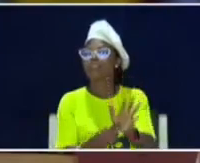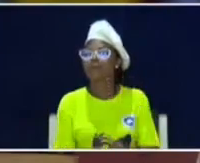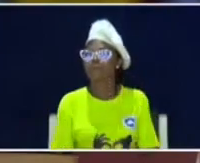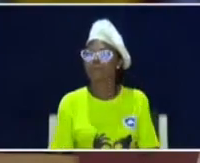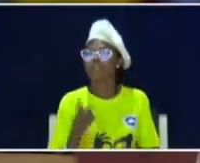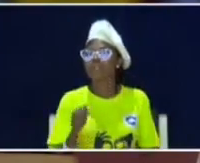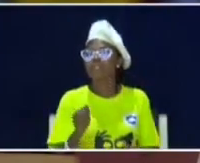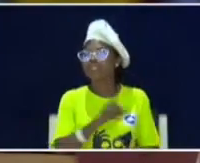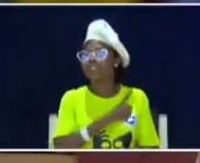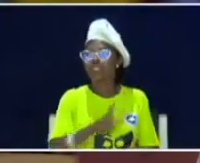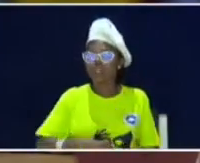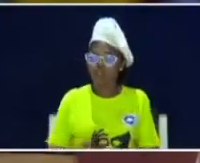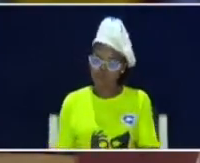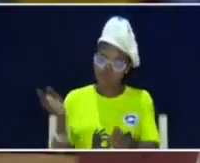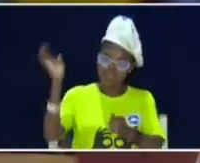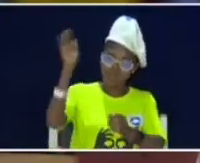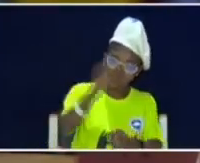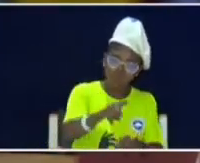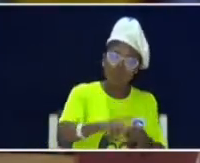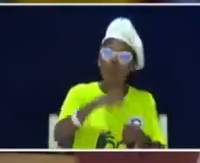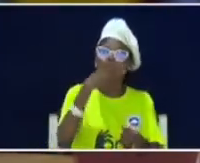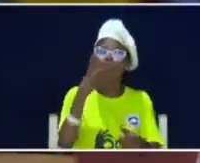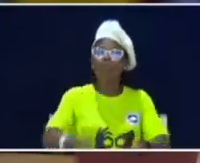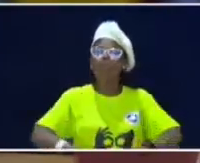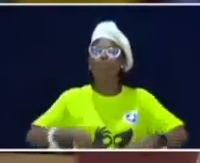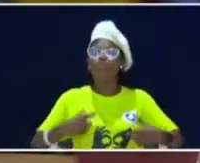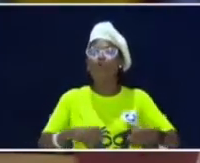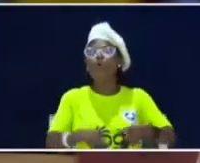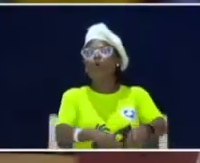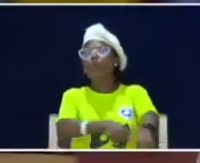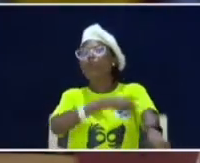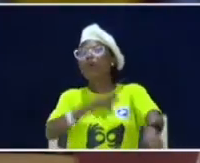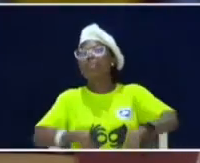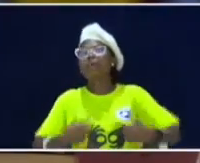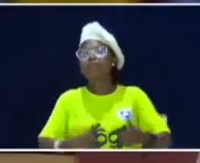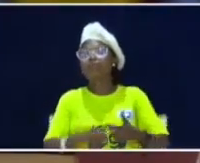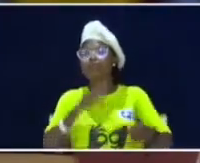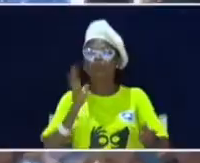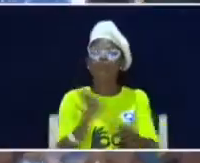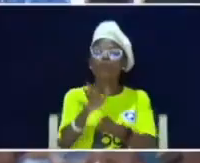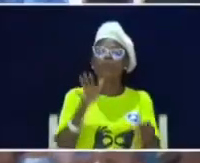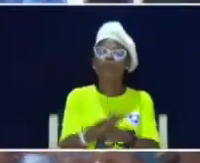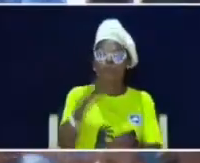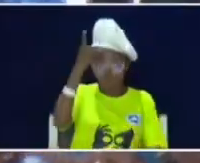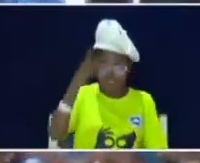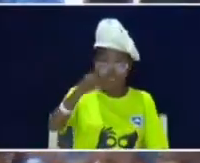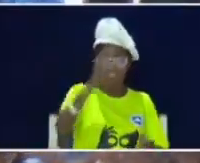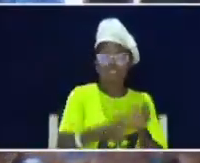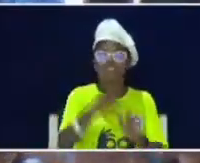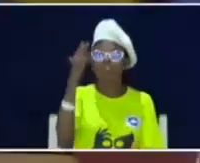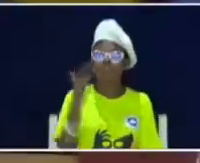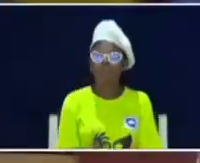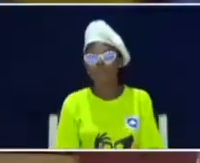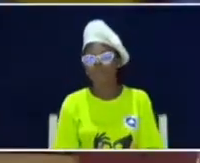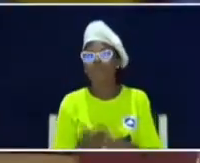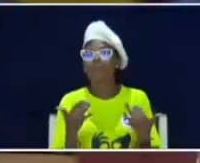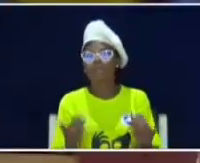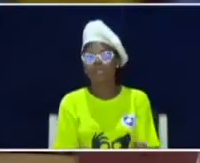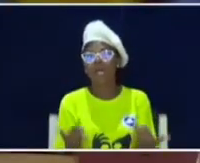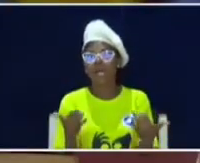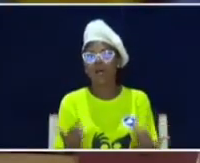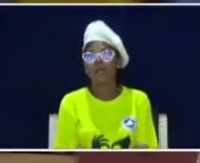The Lord bestow upon you long life to fulfill purpose on earth in the name of Jesus. Now,